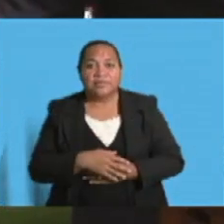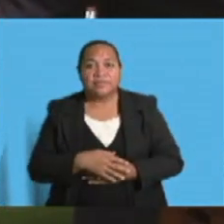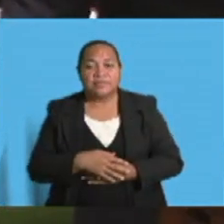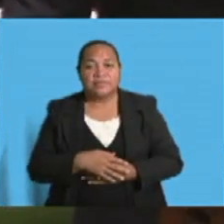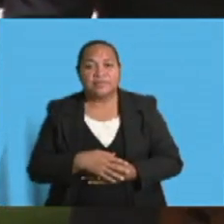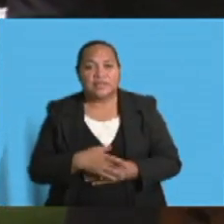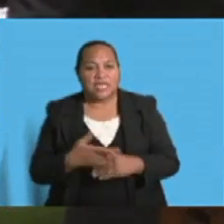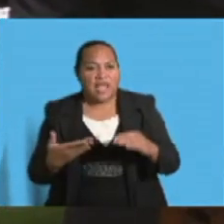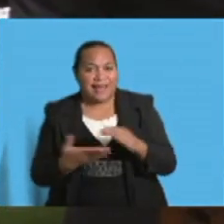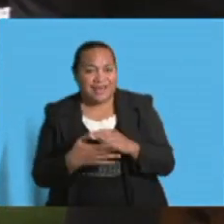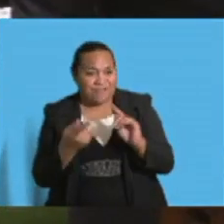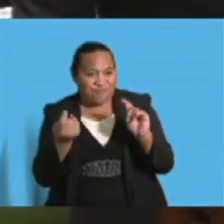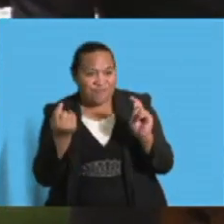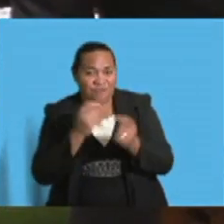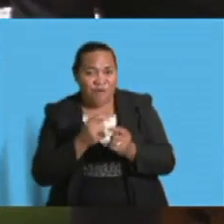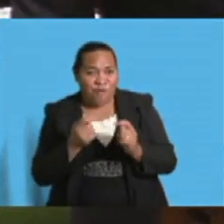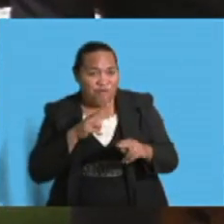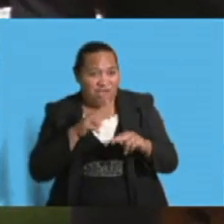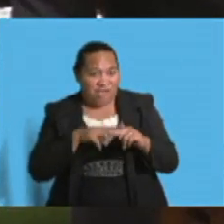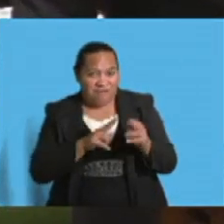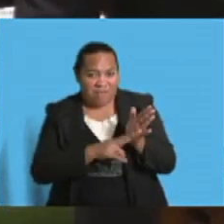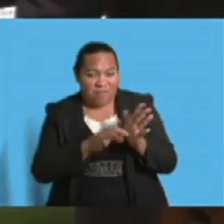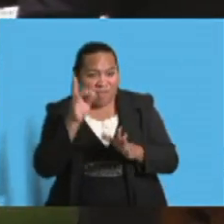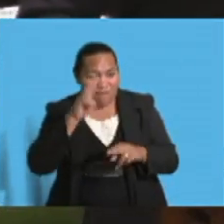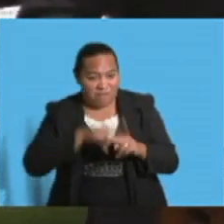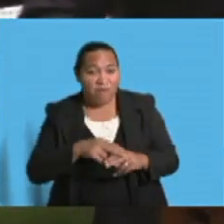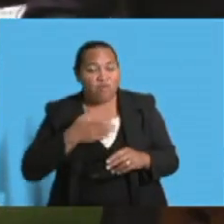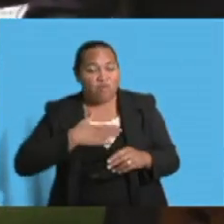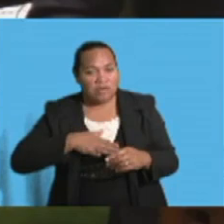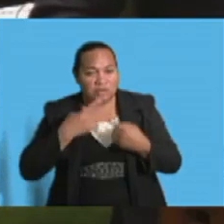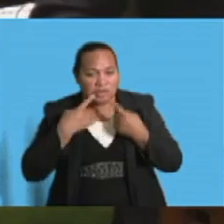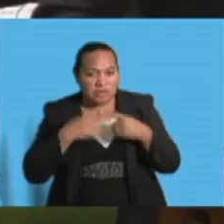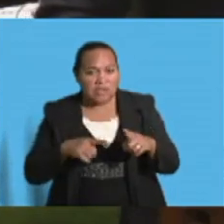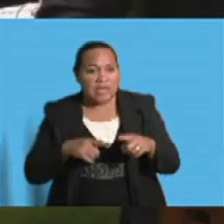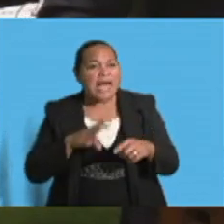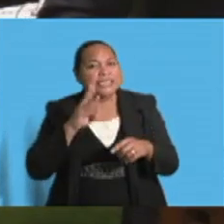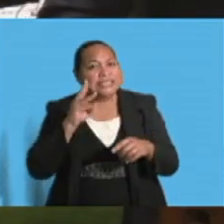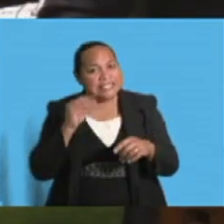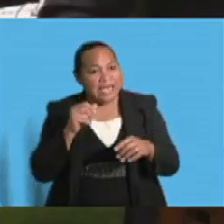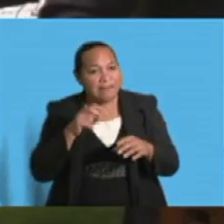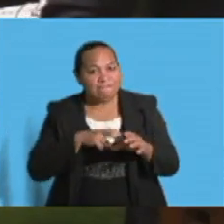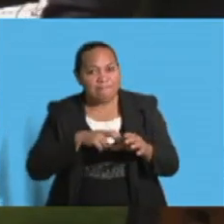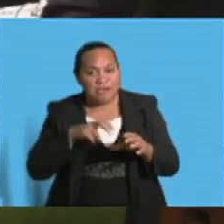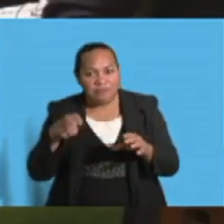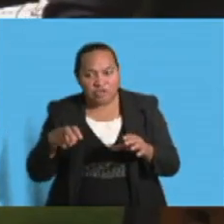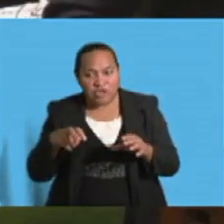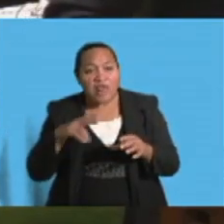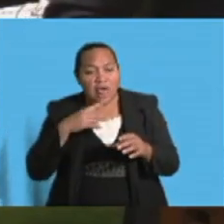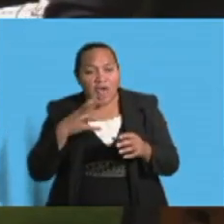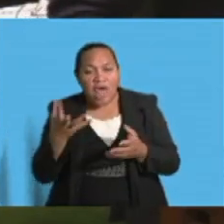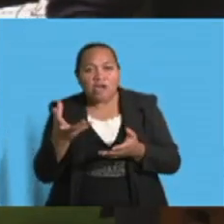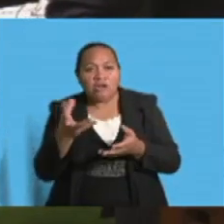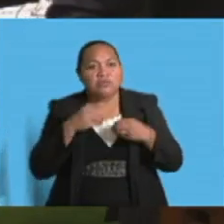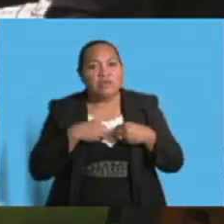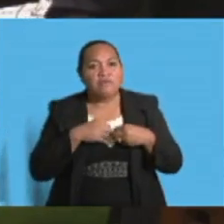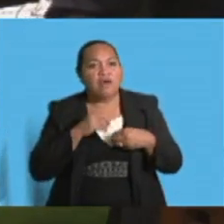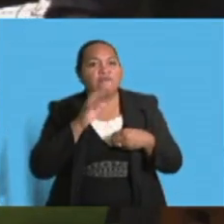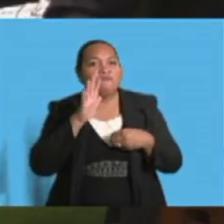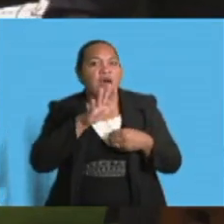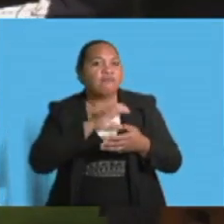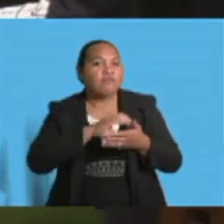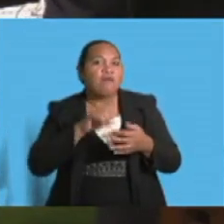under the reforms, of course, I want to highlight, there are some pensions prior to the reforms who were getting $5 a month, $10 a